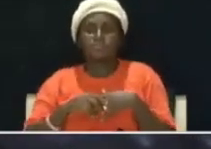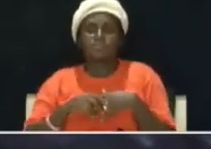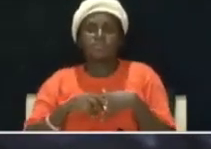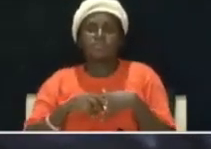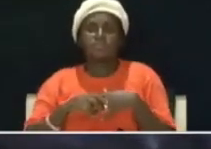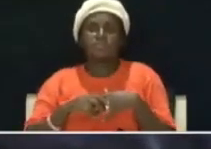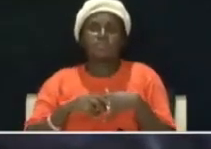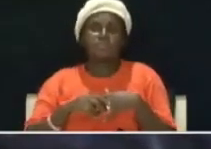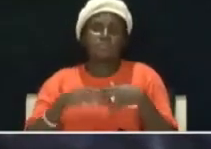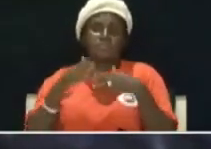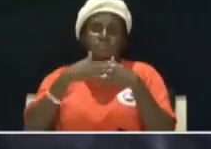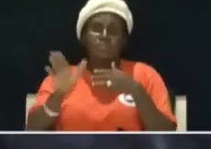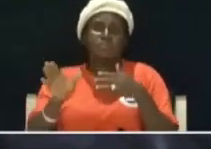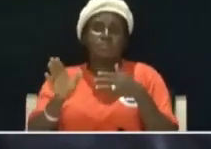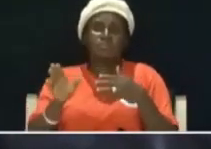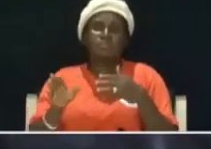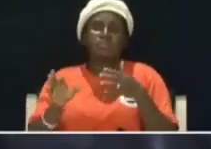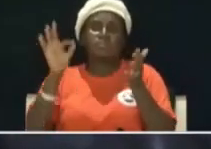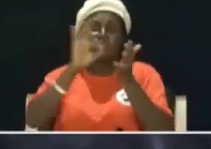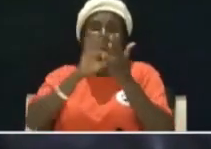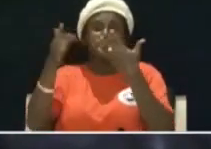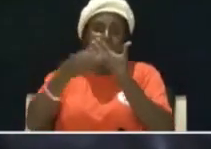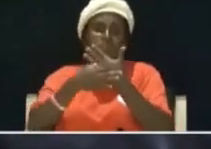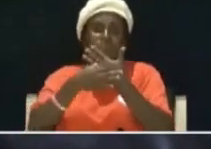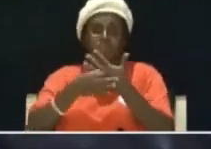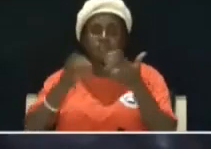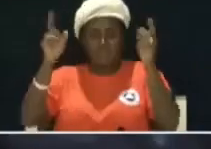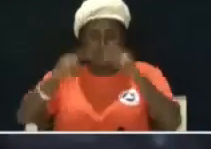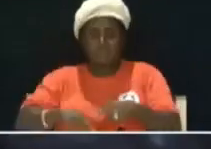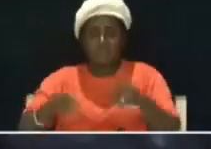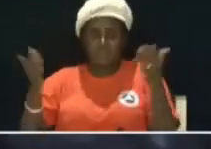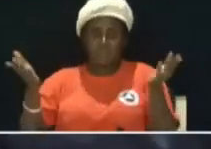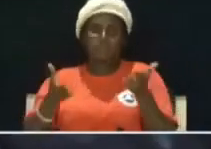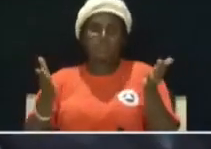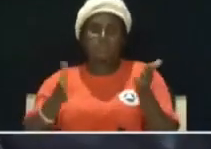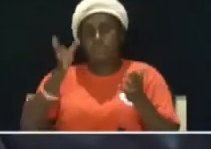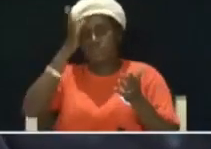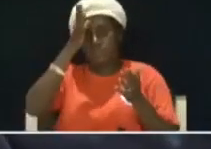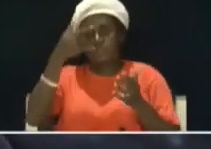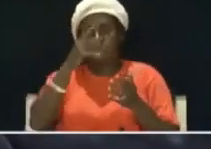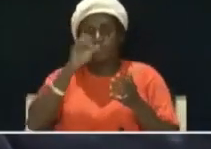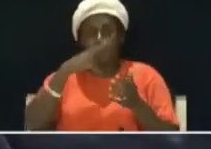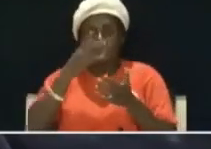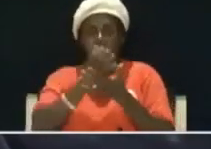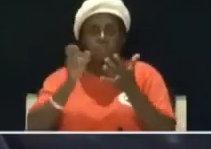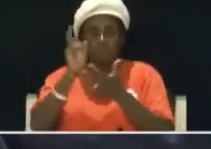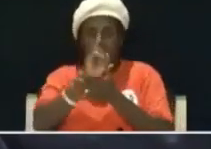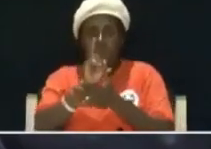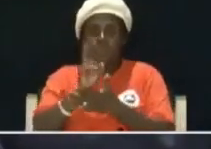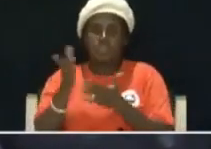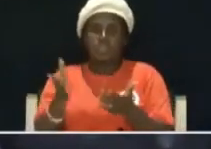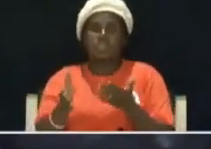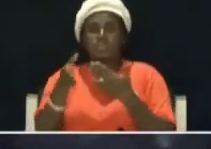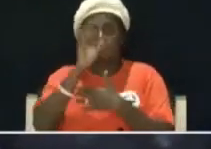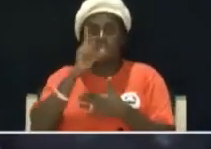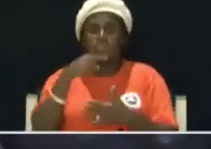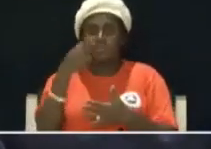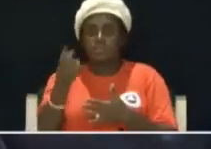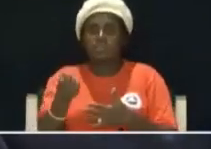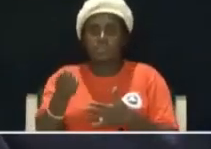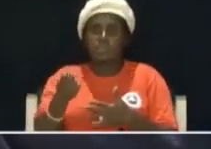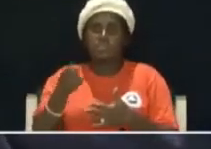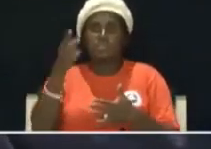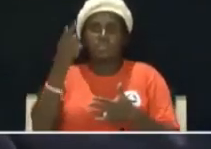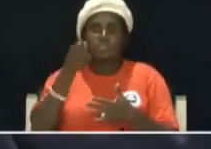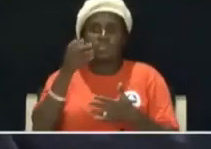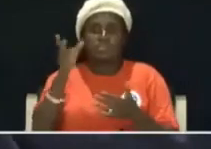After February program where I come here, that is say, there is somebody here, God say, I will tell you. The thing where